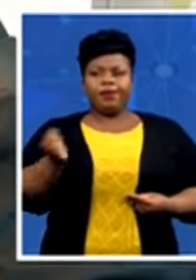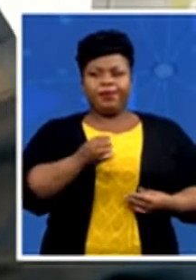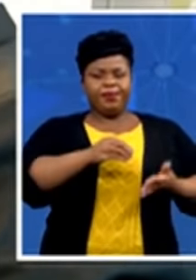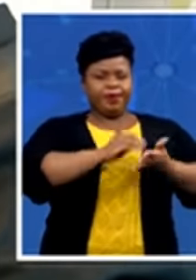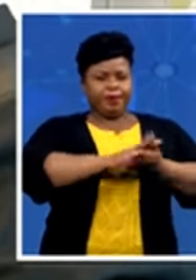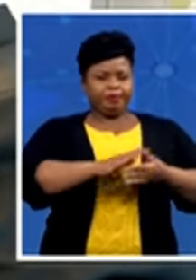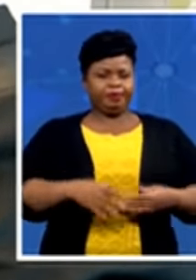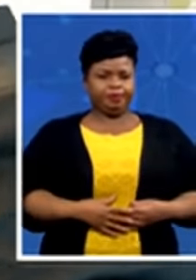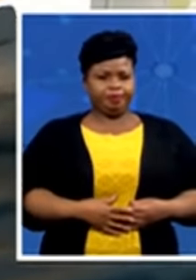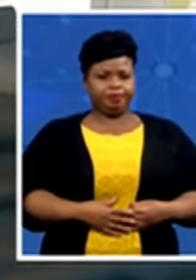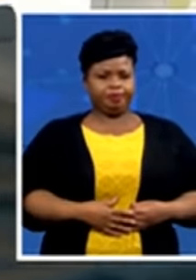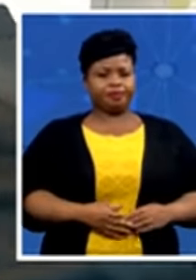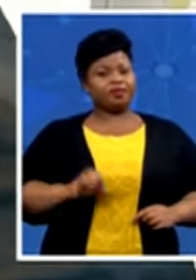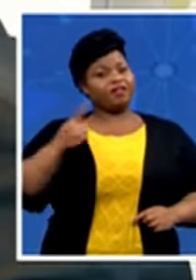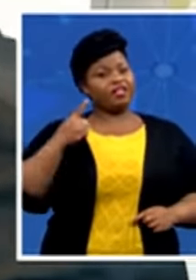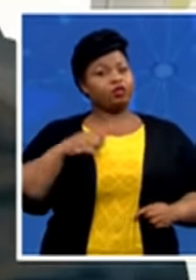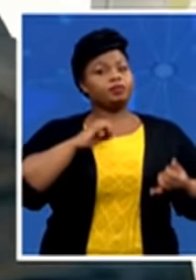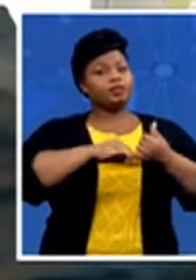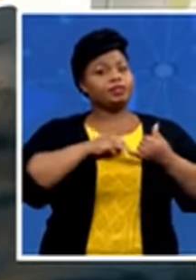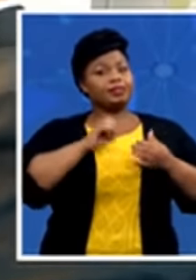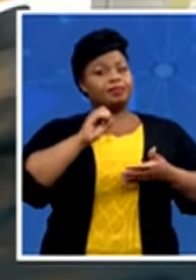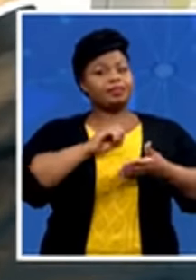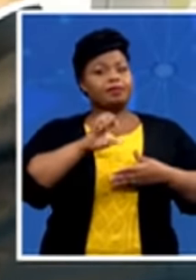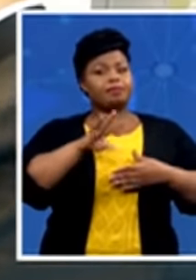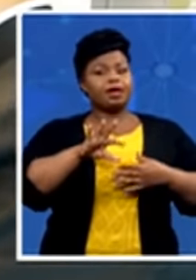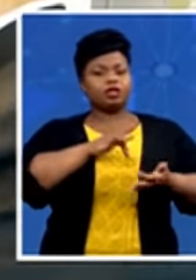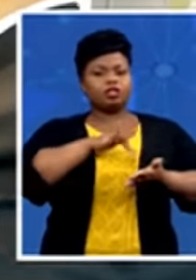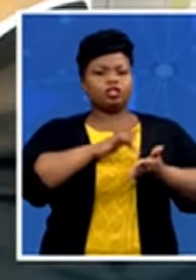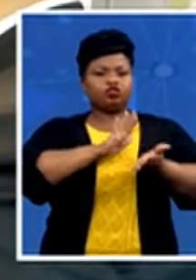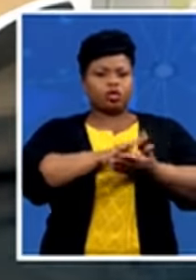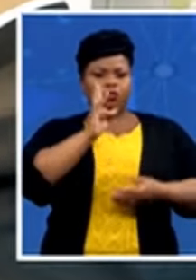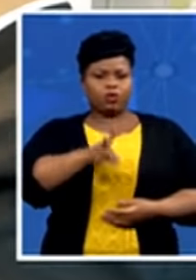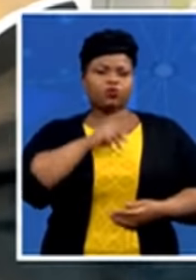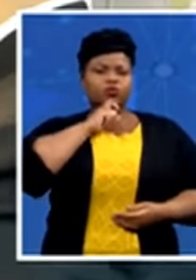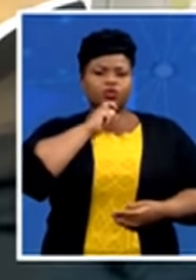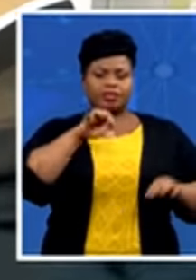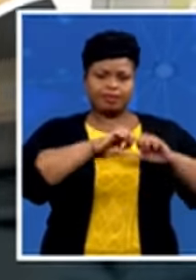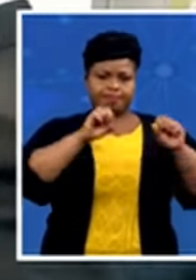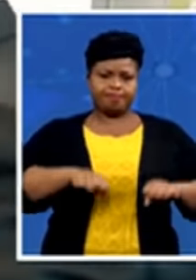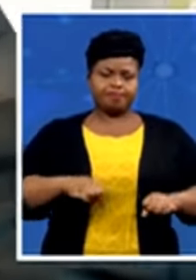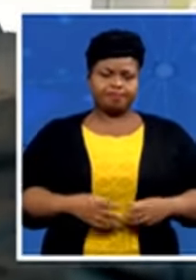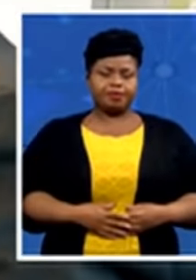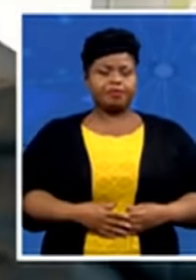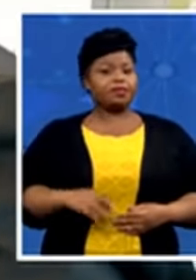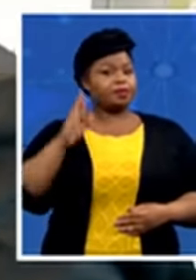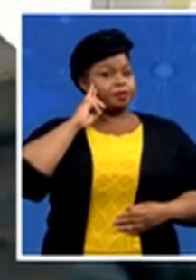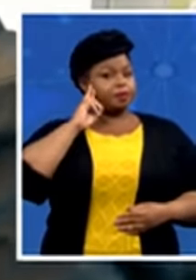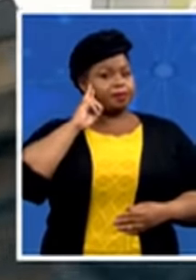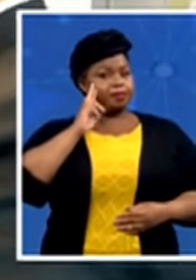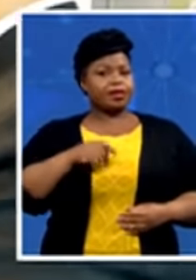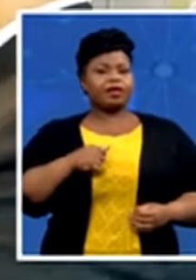be centralized at the RTMC. So remember, the slots have been decentralized. The MEC has taken a